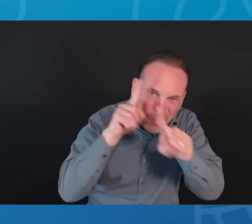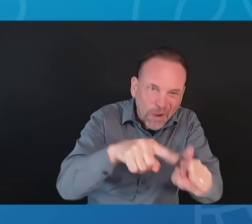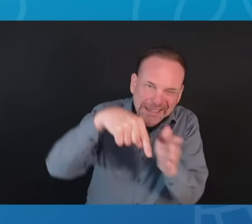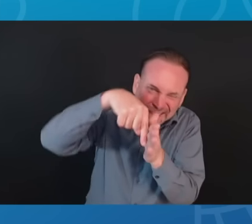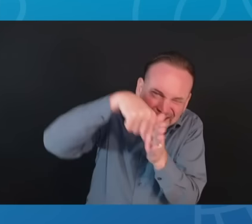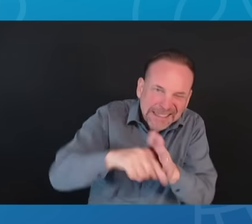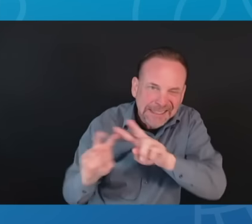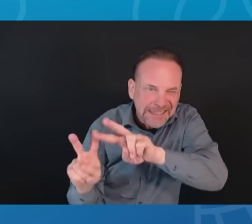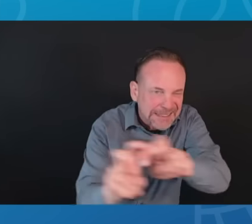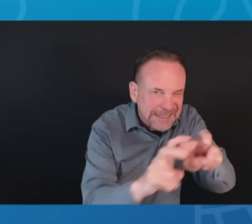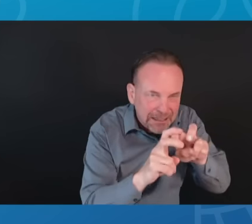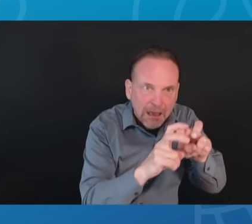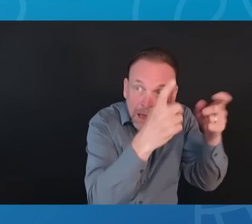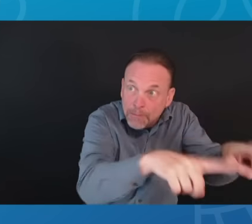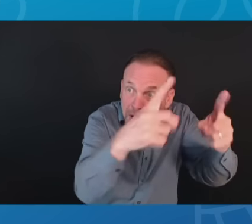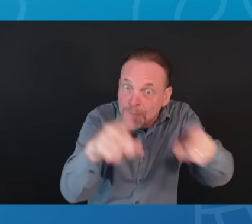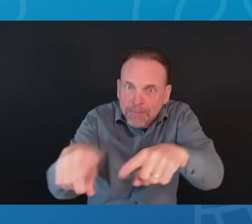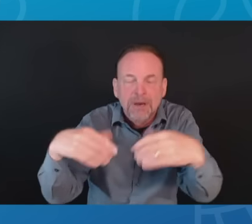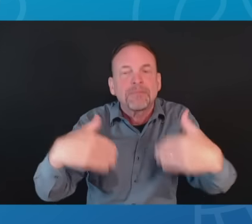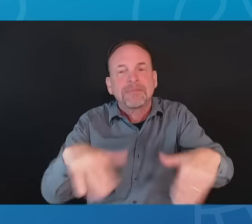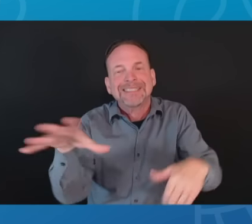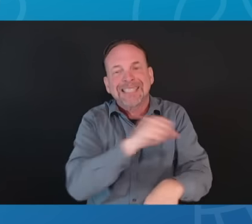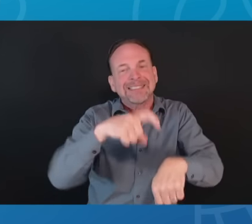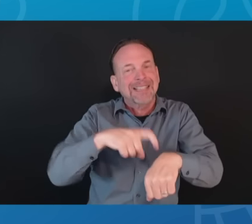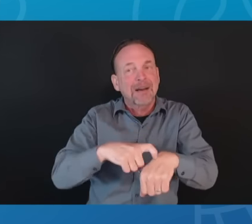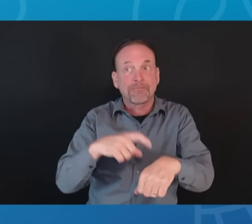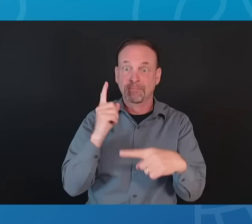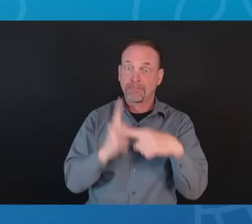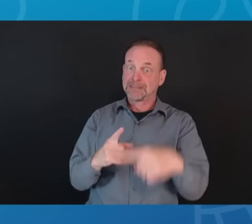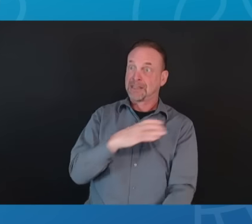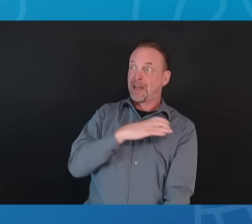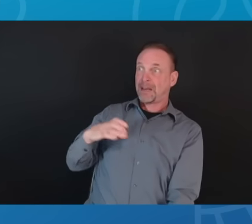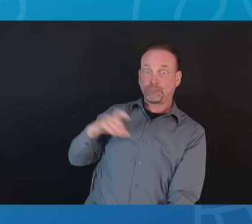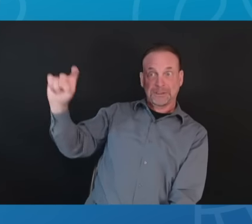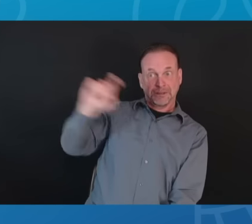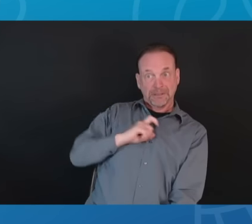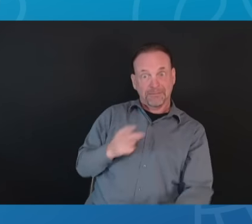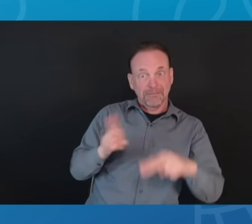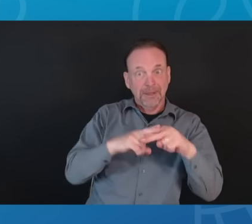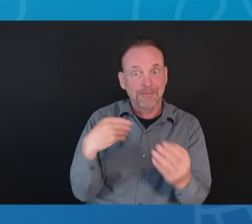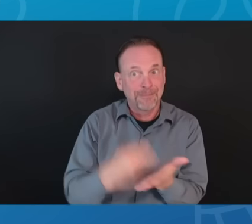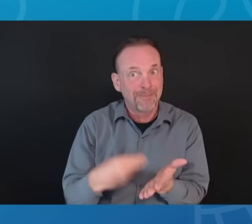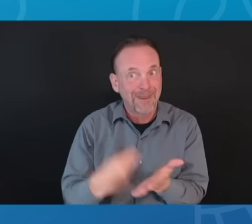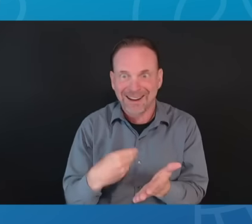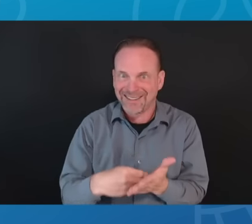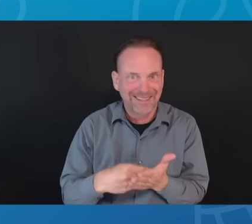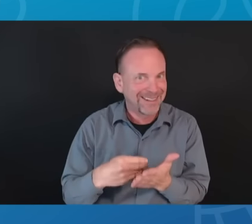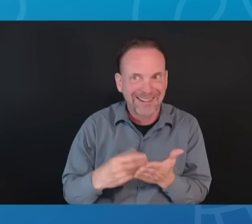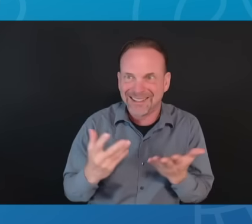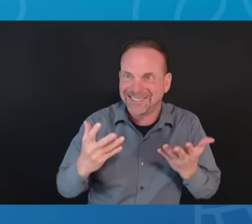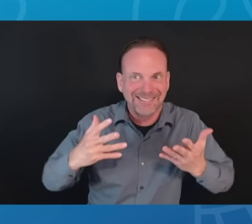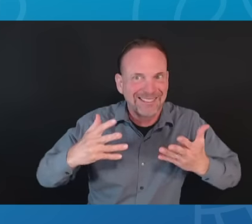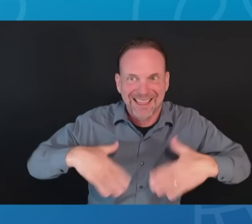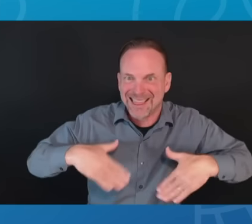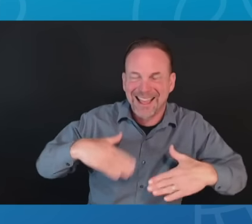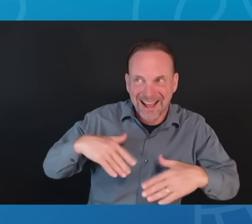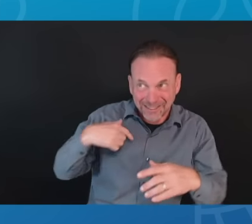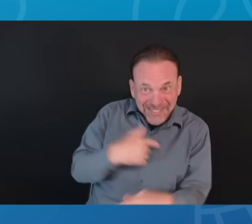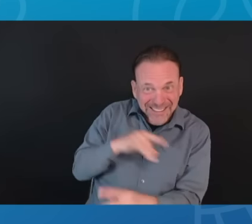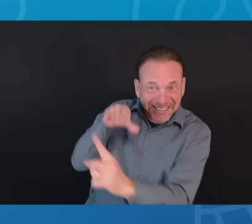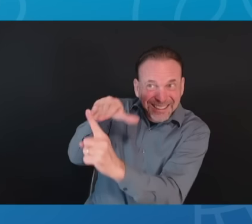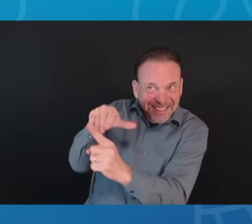additional funding to look at those. We, of course, welcome it. But no, only that we have a lot of incidents, so it takes time to work through all of them. Right, and in terms of the process we're